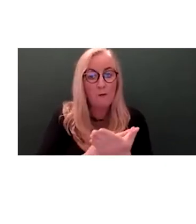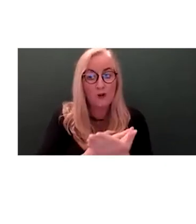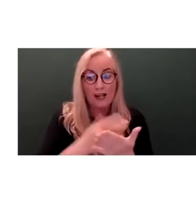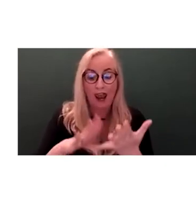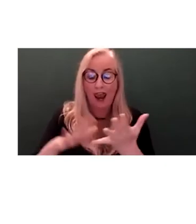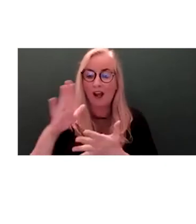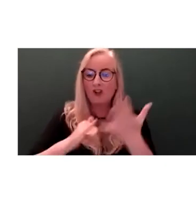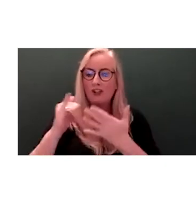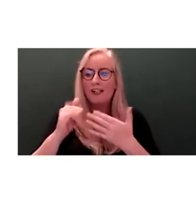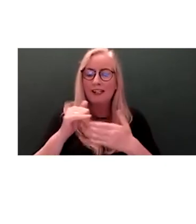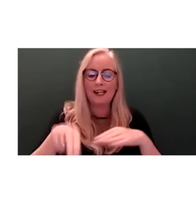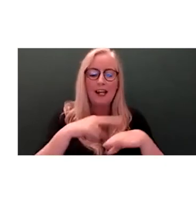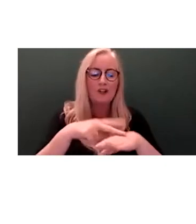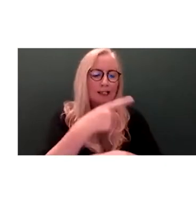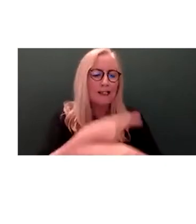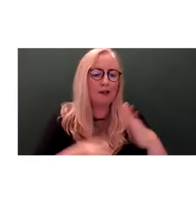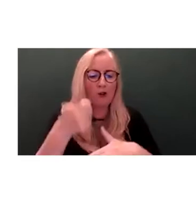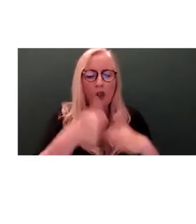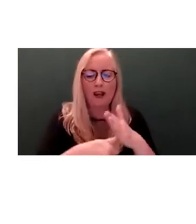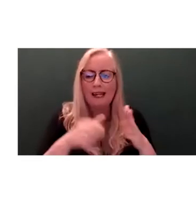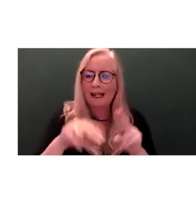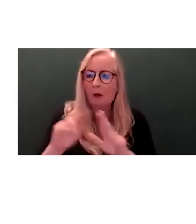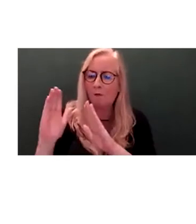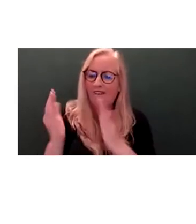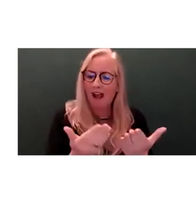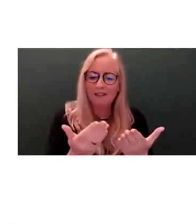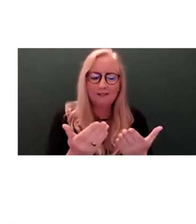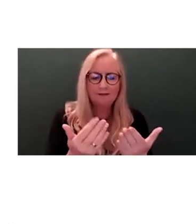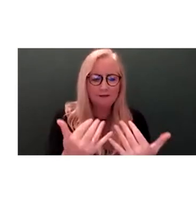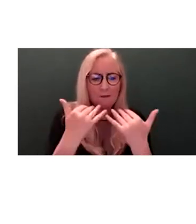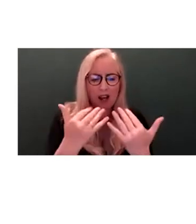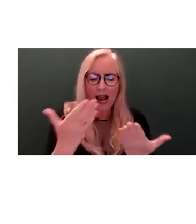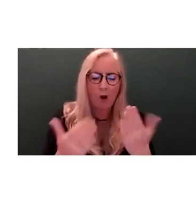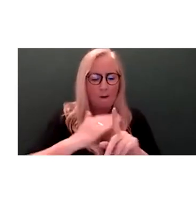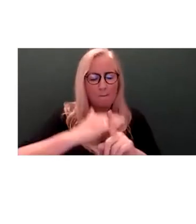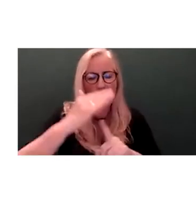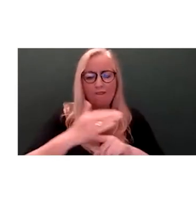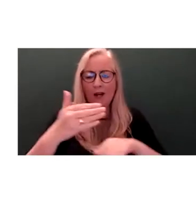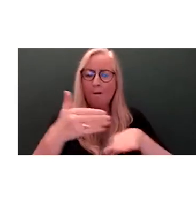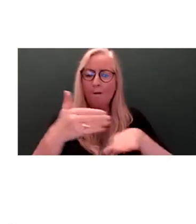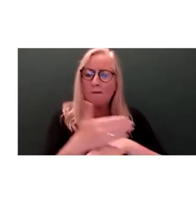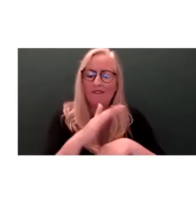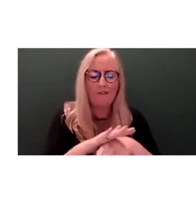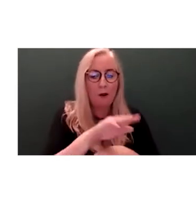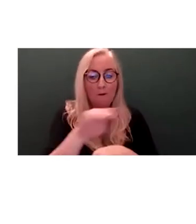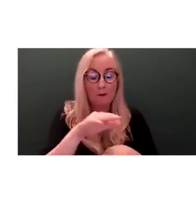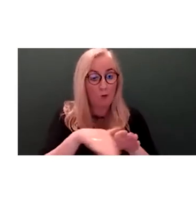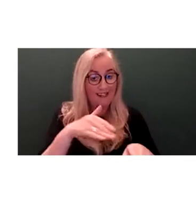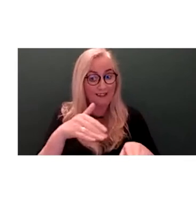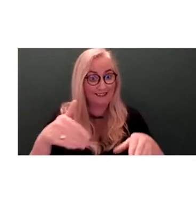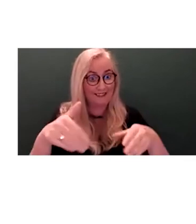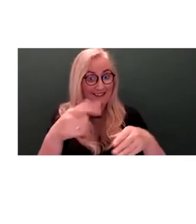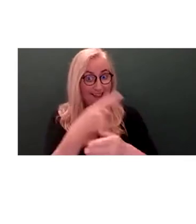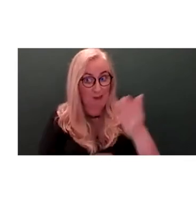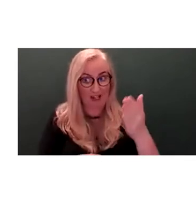National Disability Authority asked the OECD to provide recommendation to improve the employment participation for persons with disability,